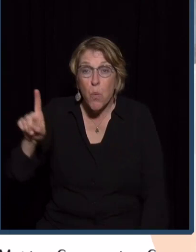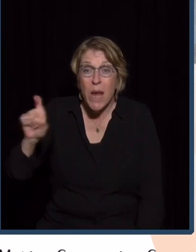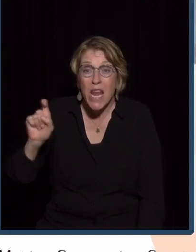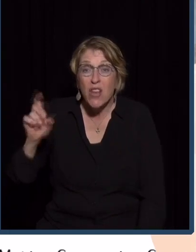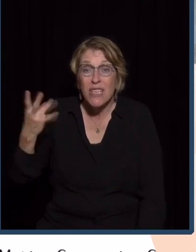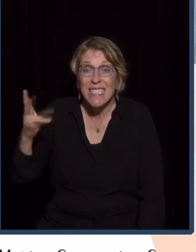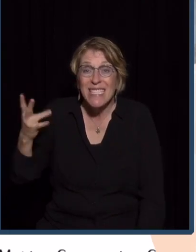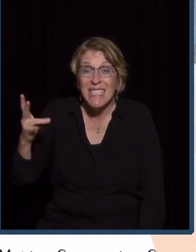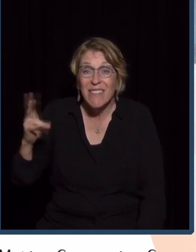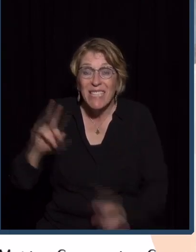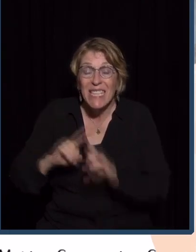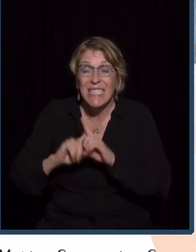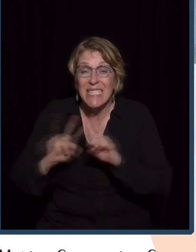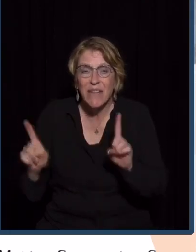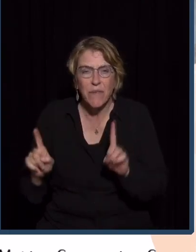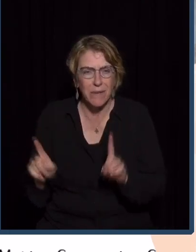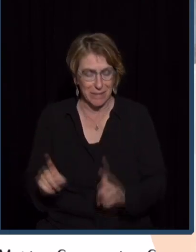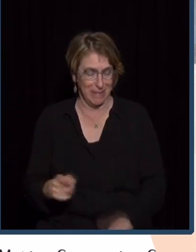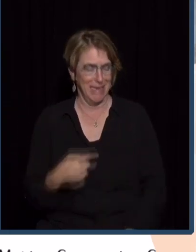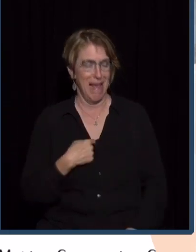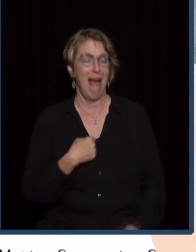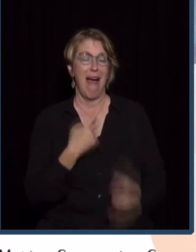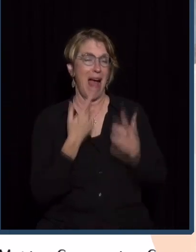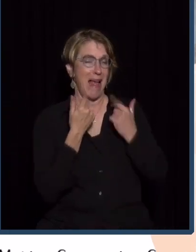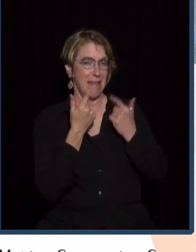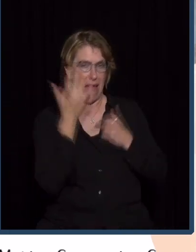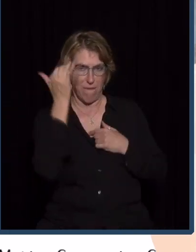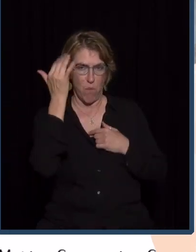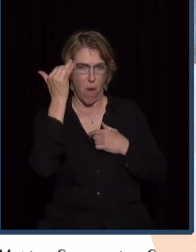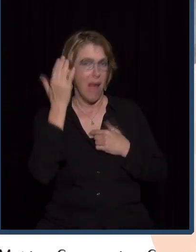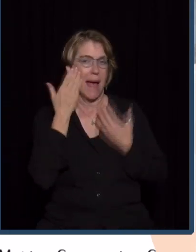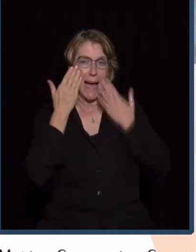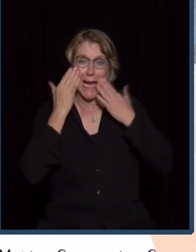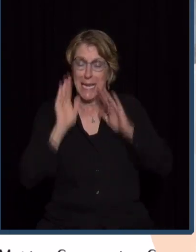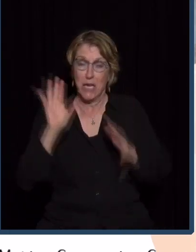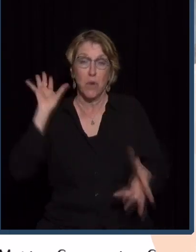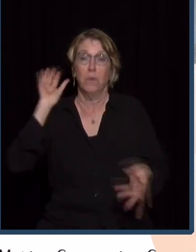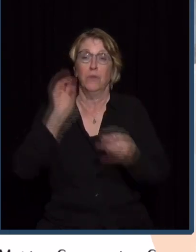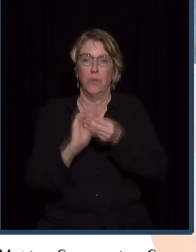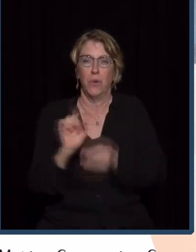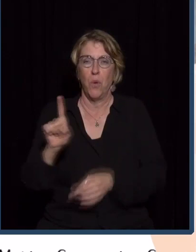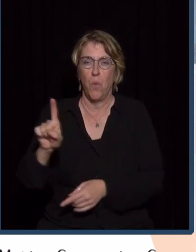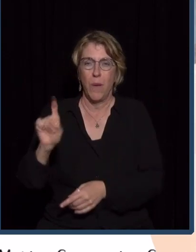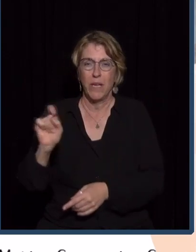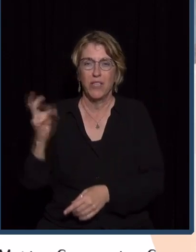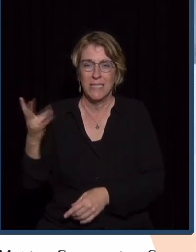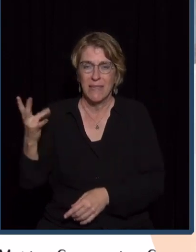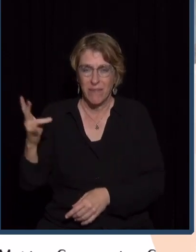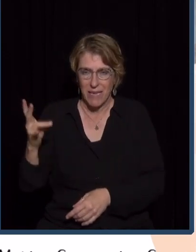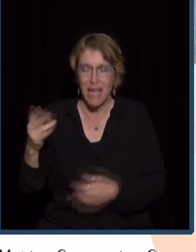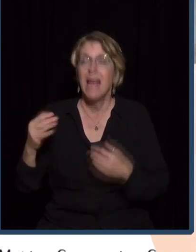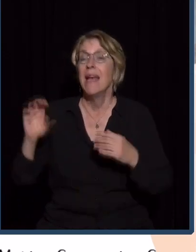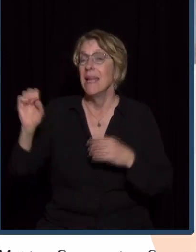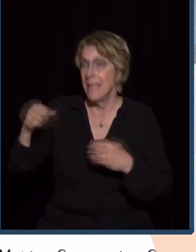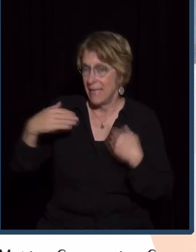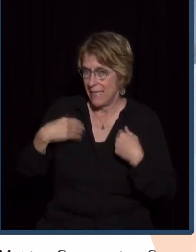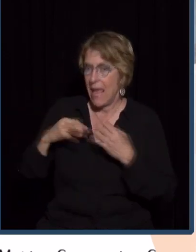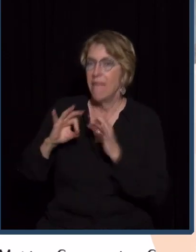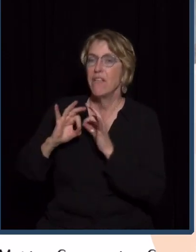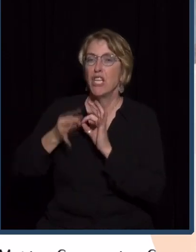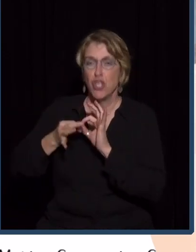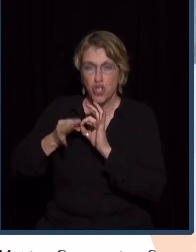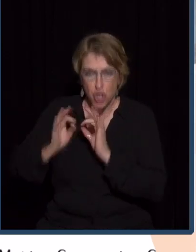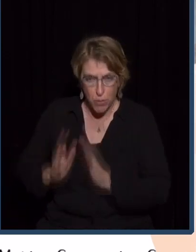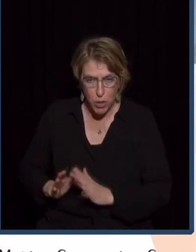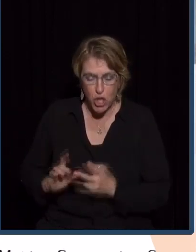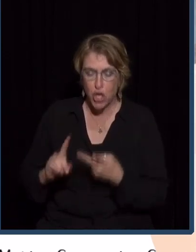I laughed because I honestly didn't even know that many existed. And while they are already offering interpretation and translation